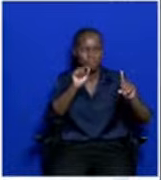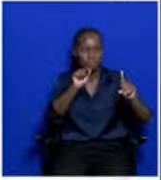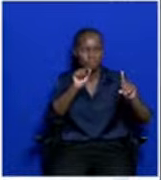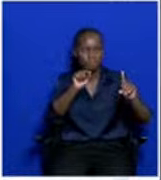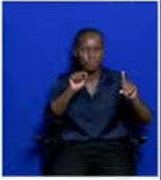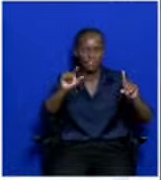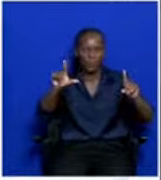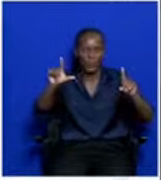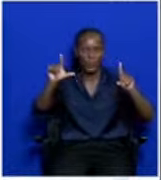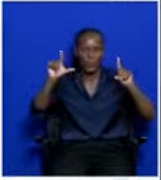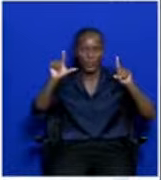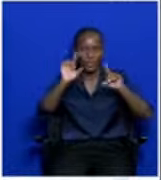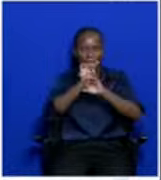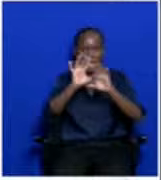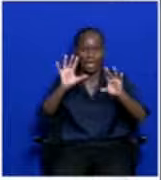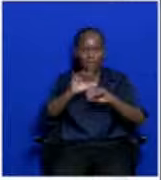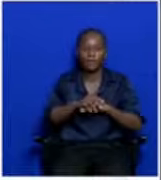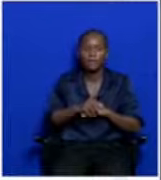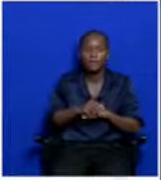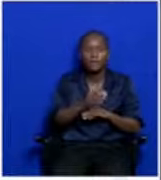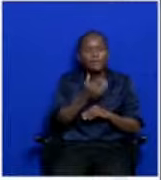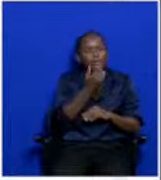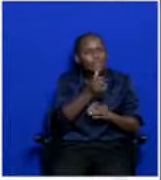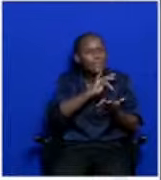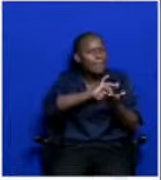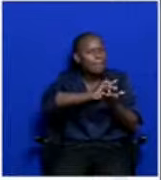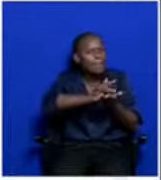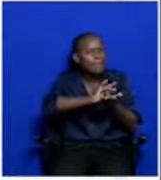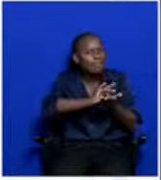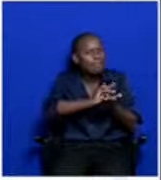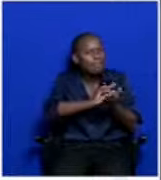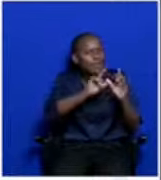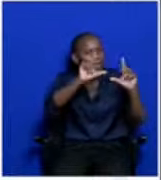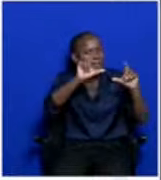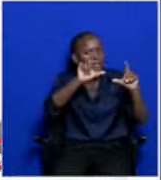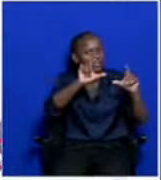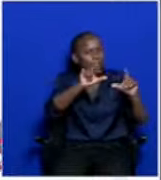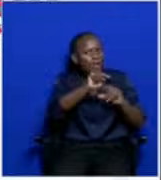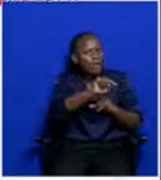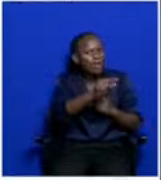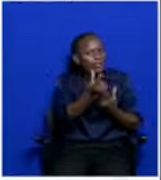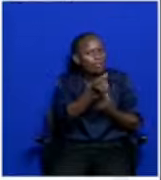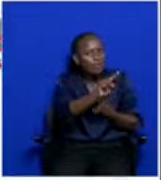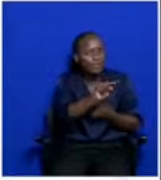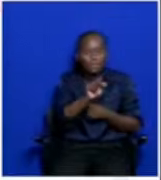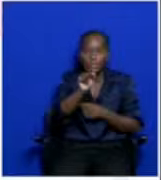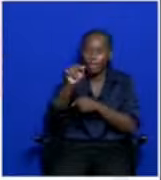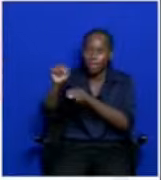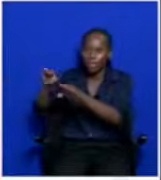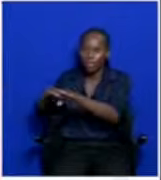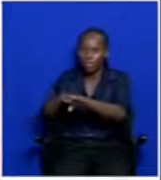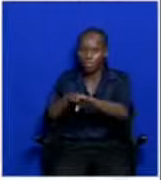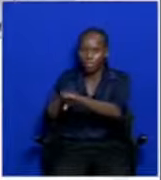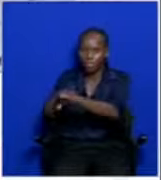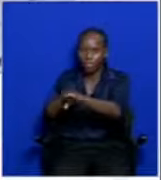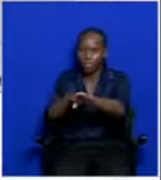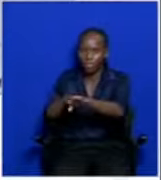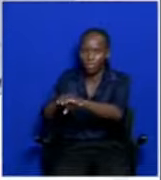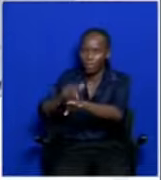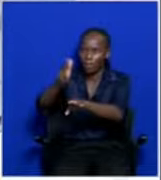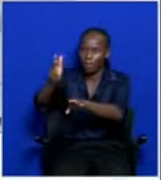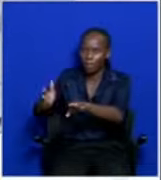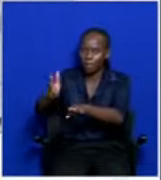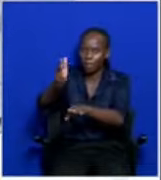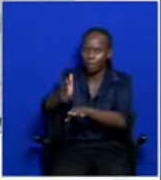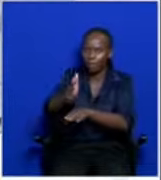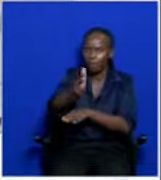at there in the middle picture? They are parking the vehicle now, the police vehicle. They are